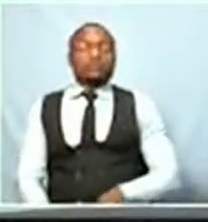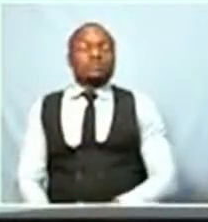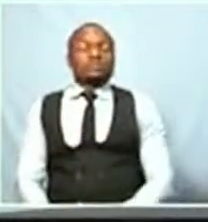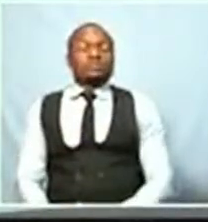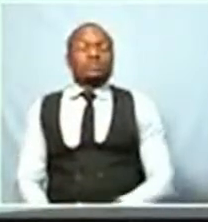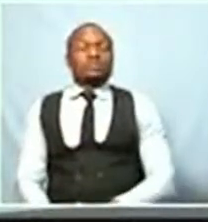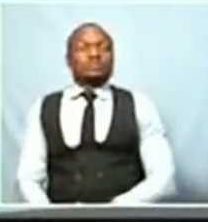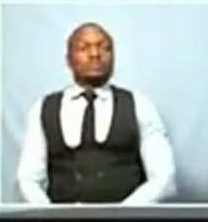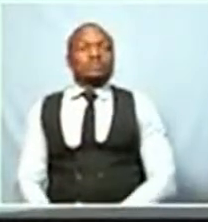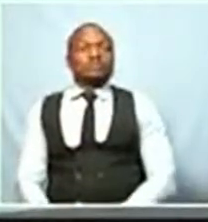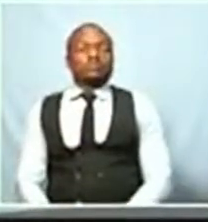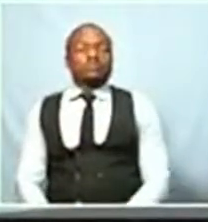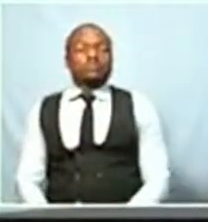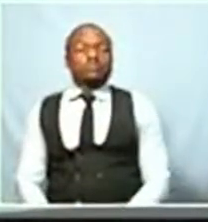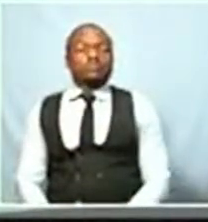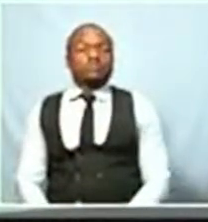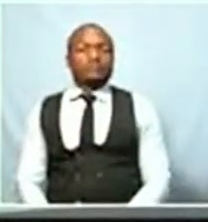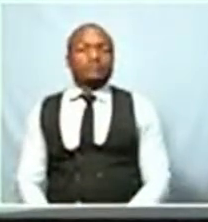you see,